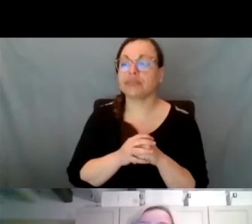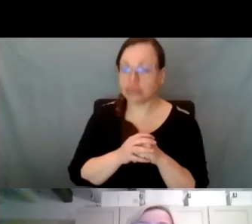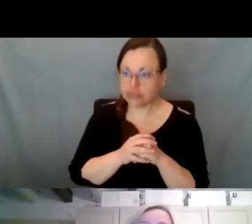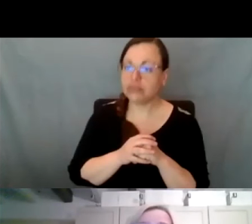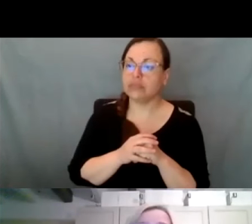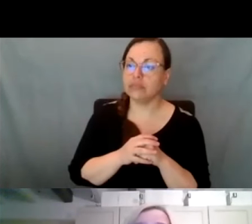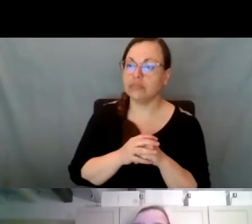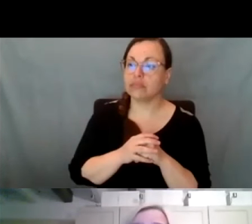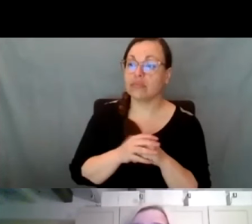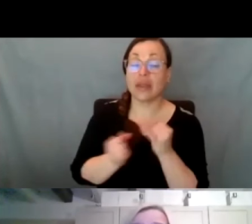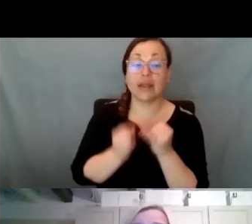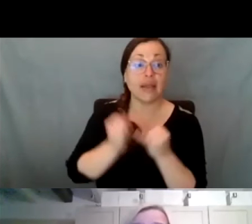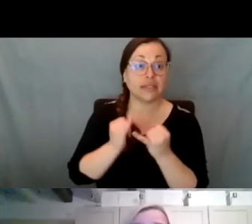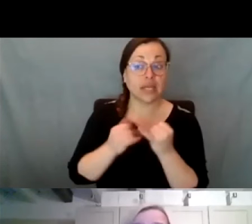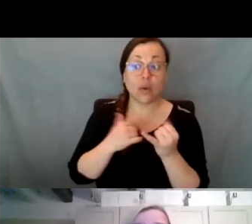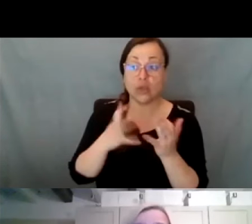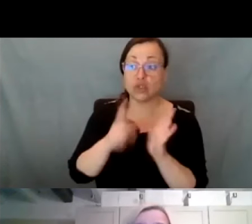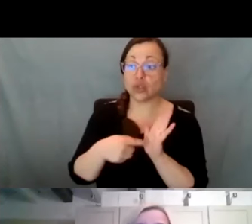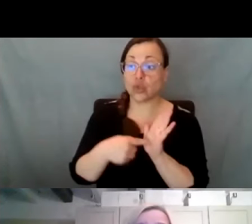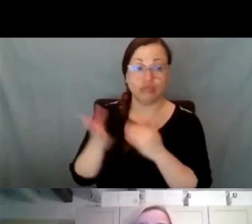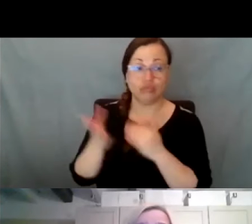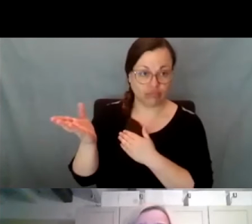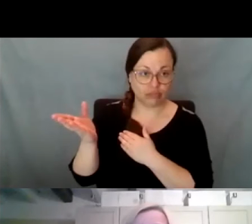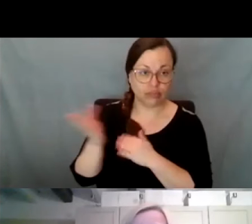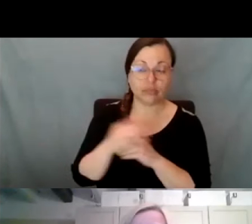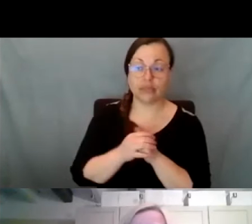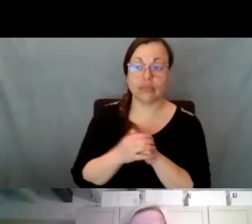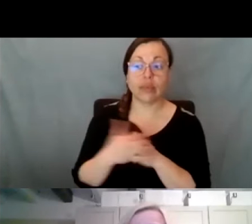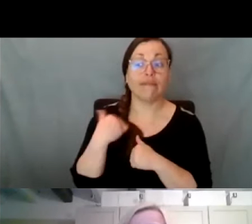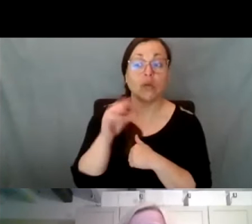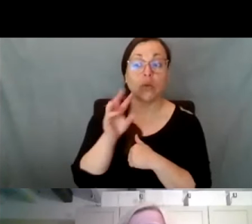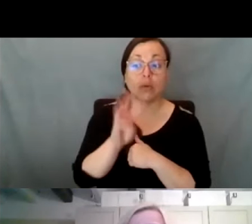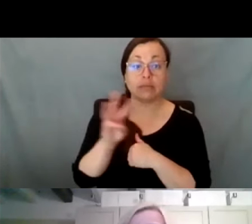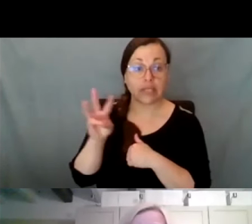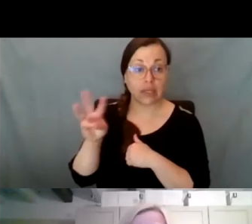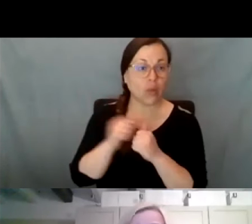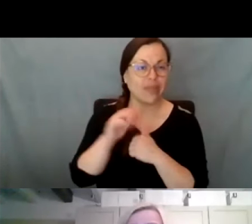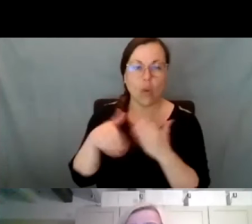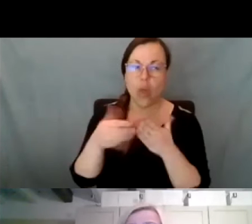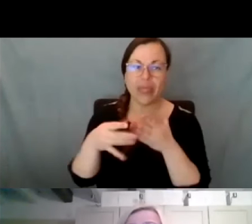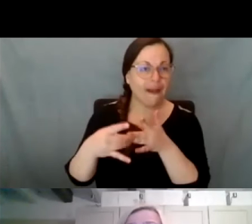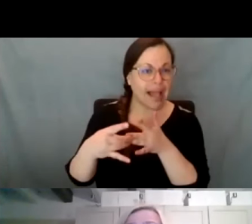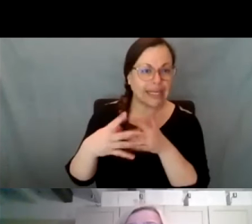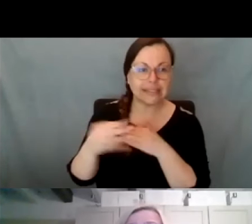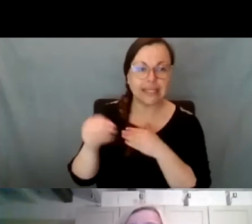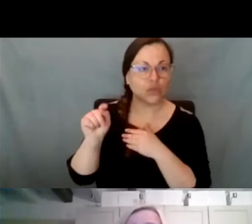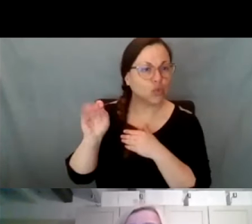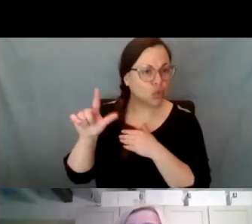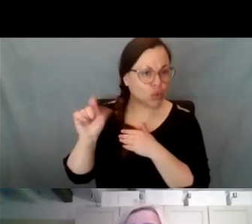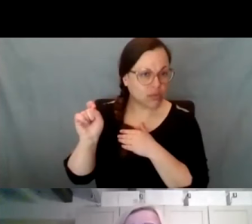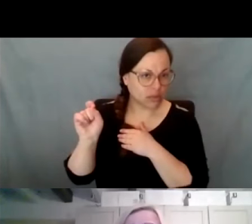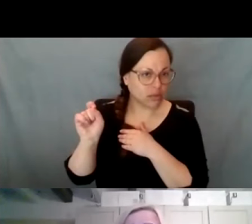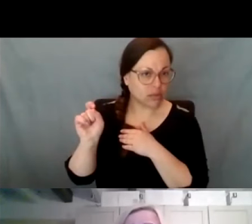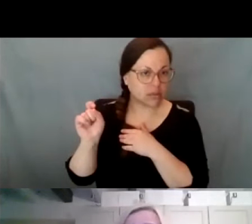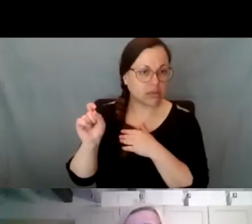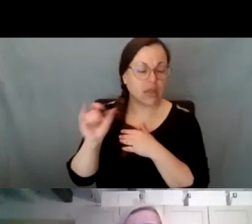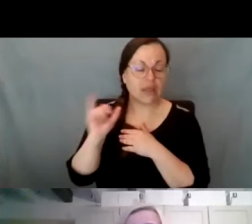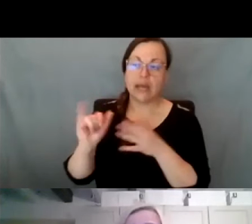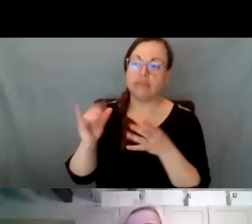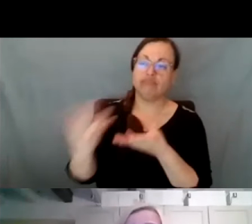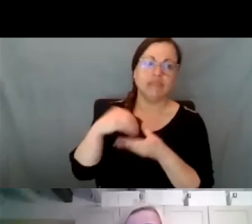And finally, I just wanted to show you this. There is a website with all the guidance and tools, which spans everything